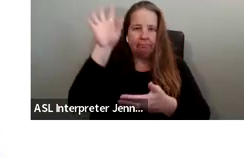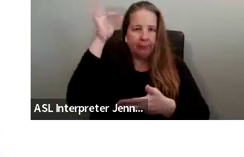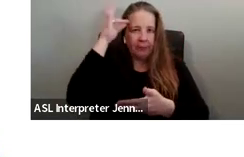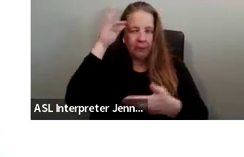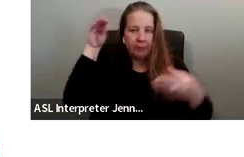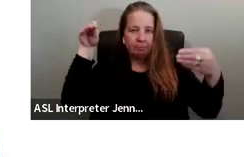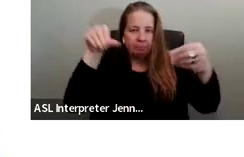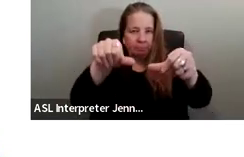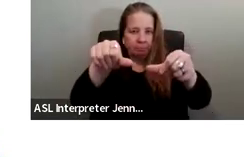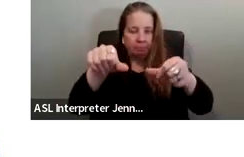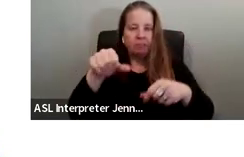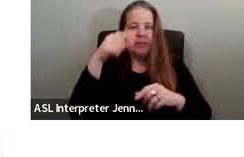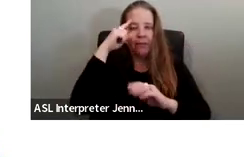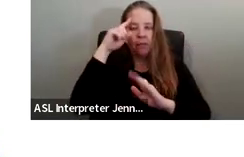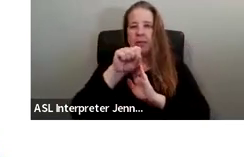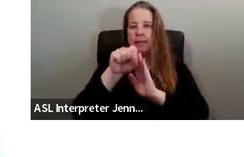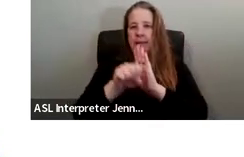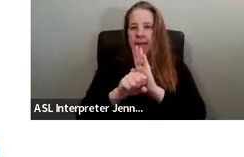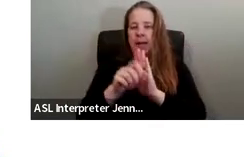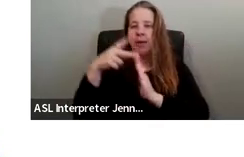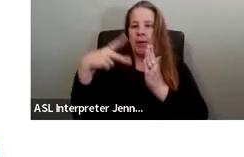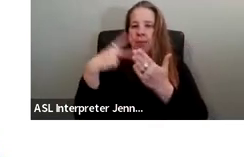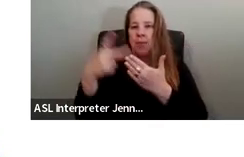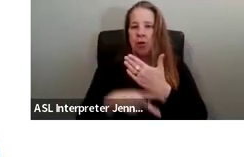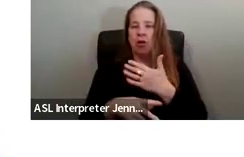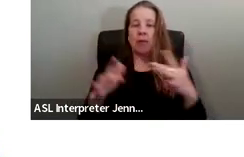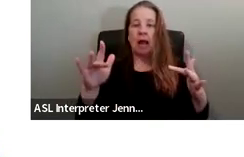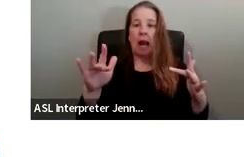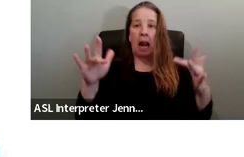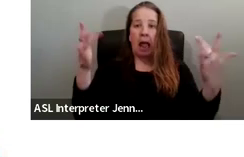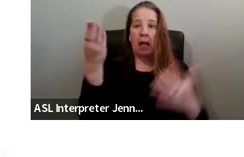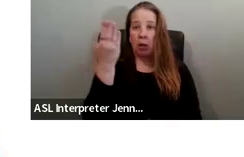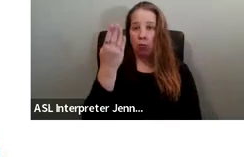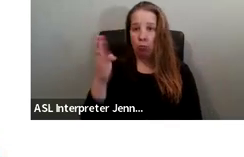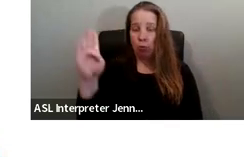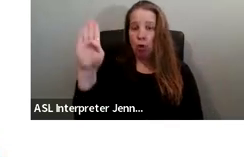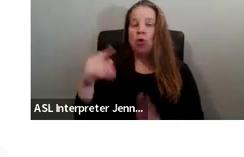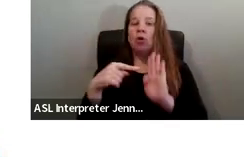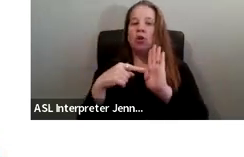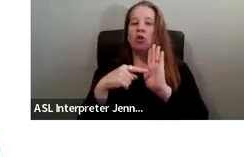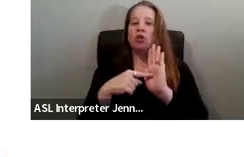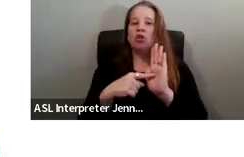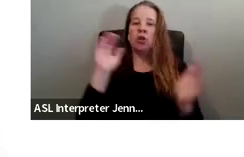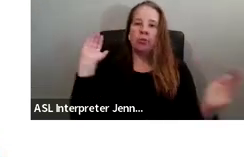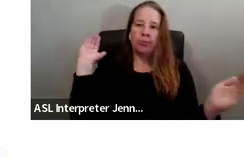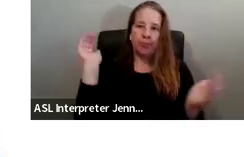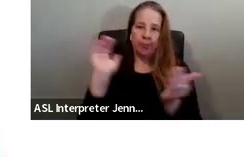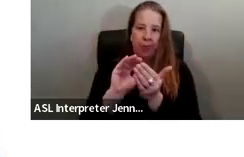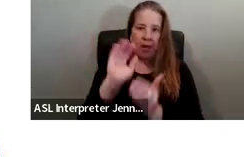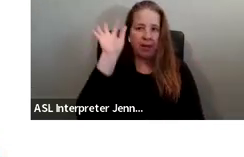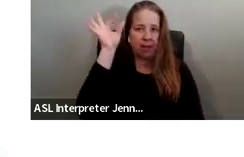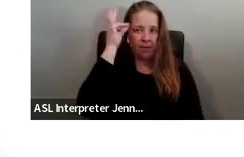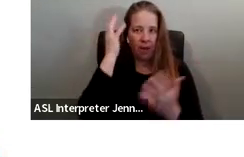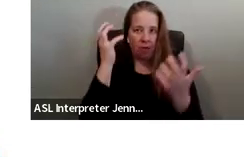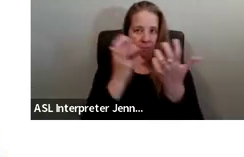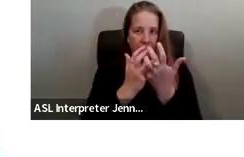government contributes to states' Medicaid programs. So the lighter blue shades indicate less federal match, and